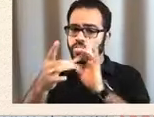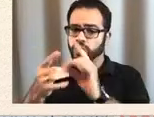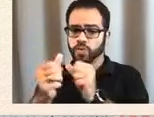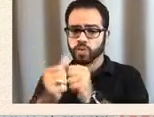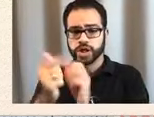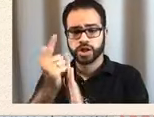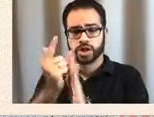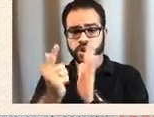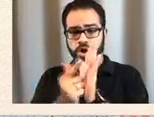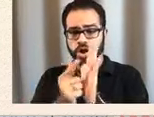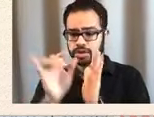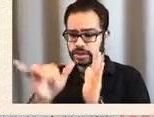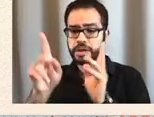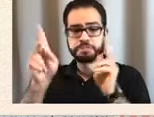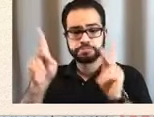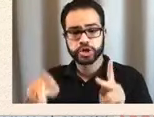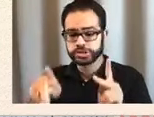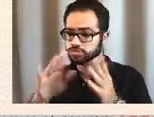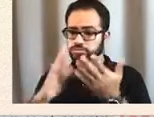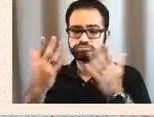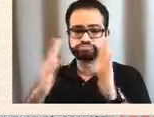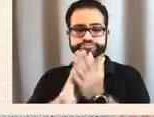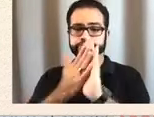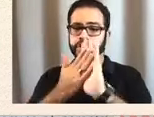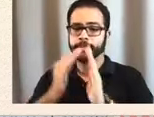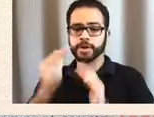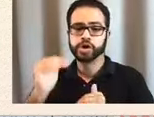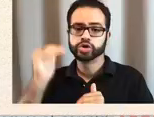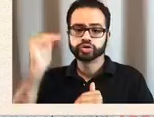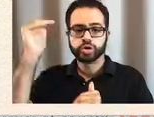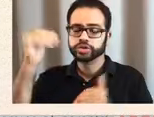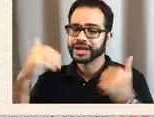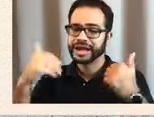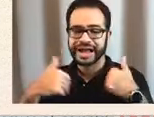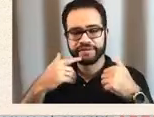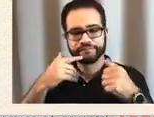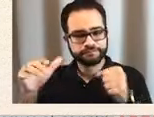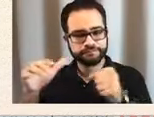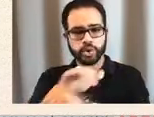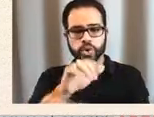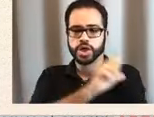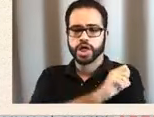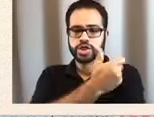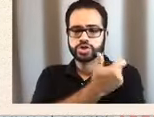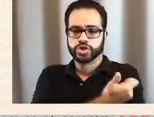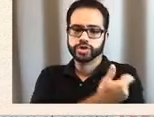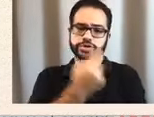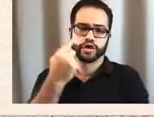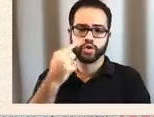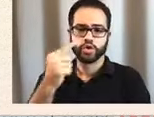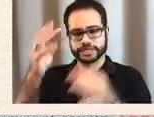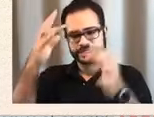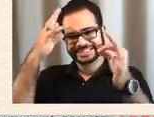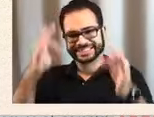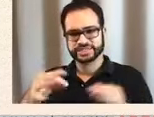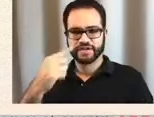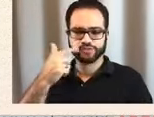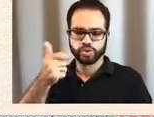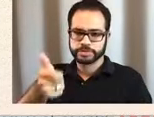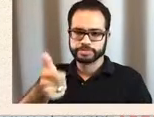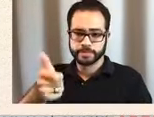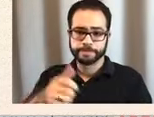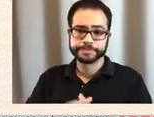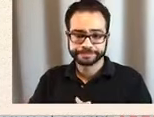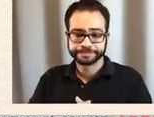an adult and has full authority to make his or her own decisions when